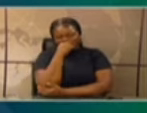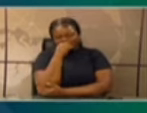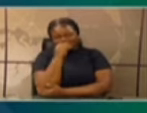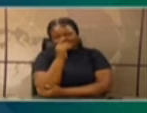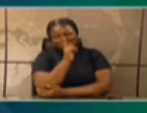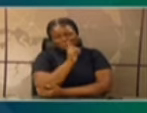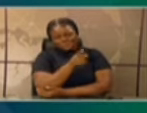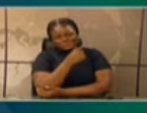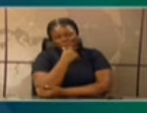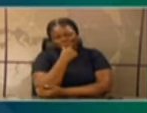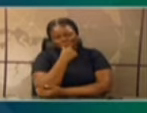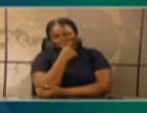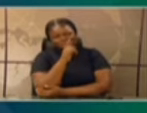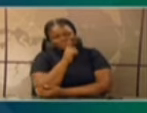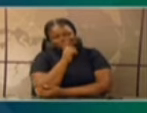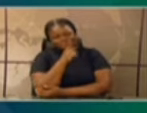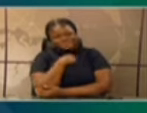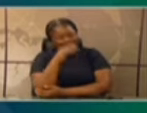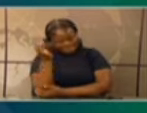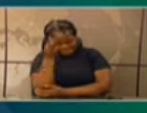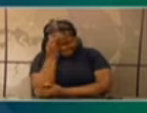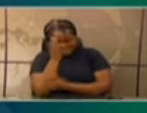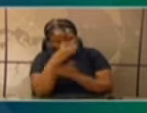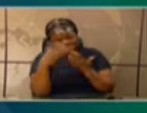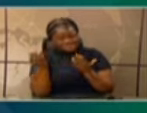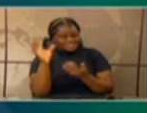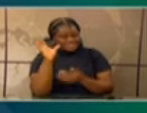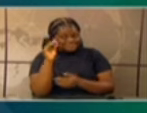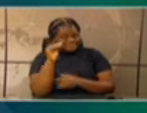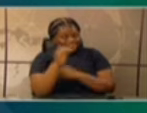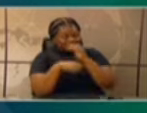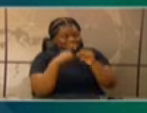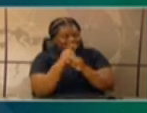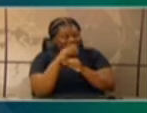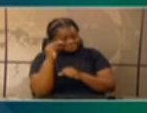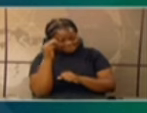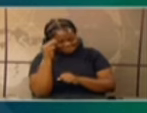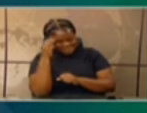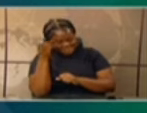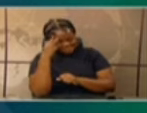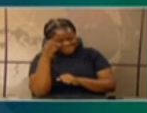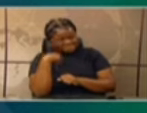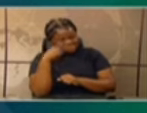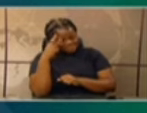It's bringing some over 50 years memories back.